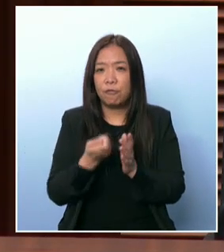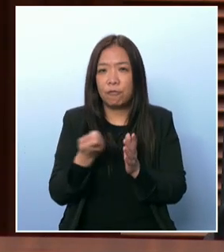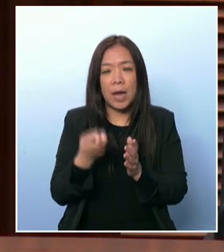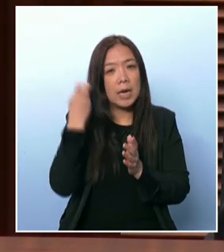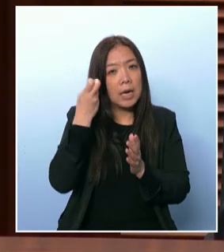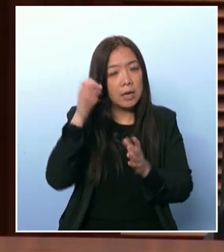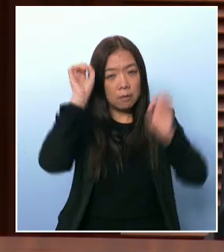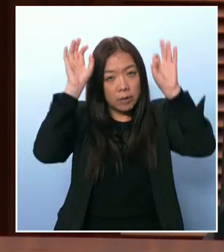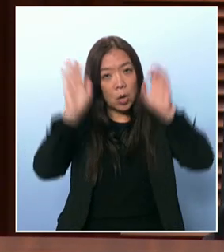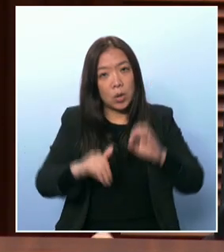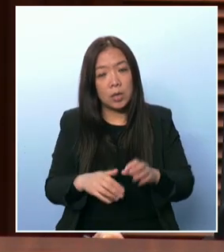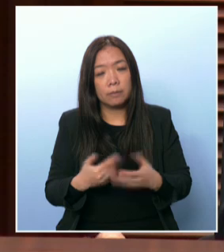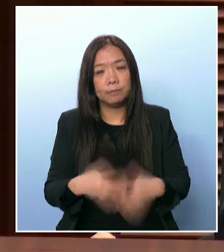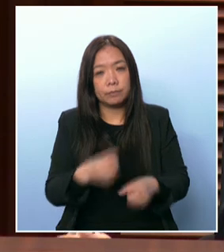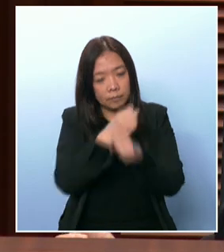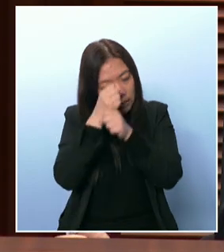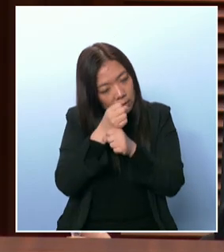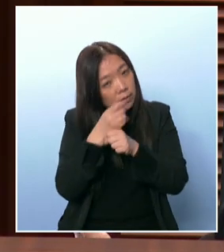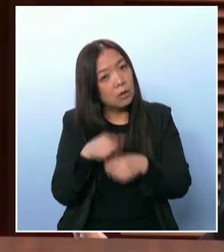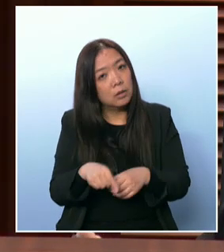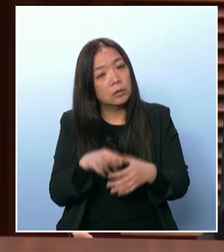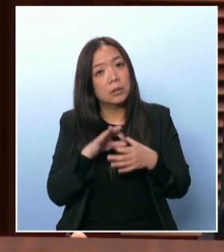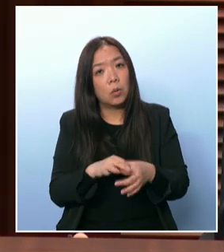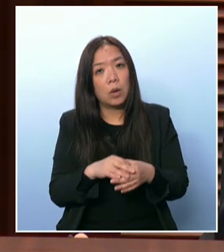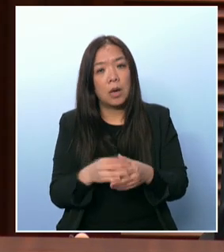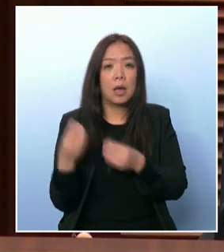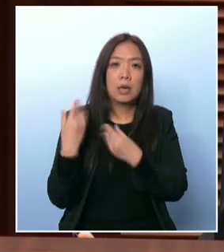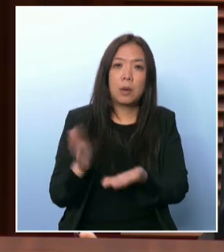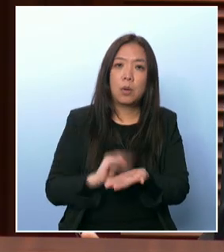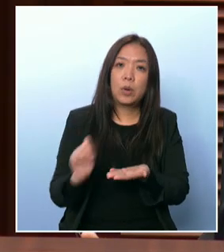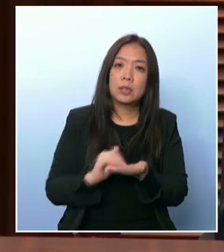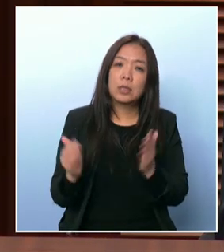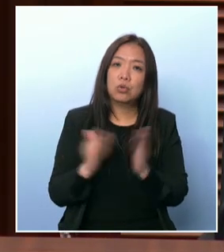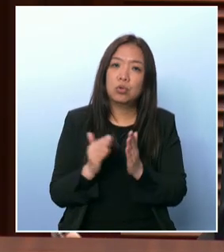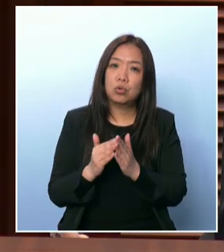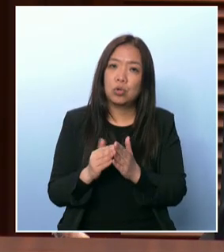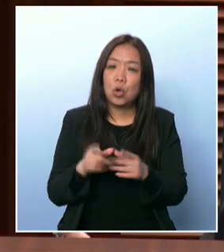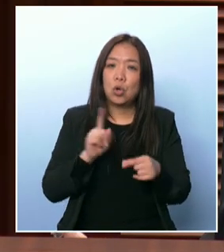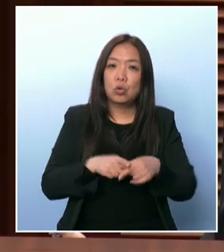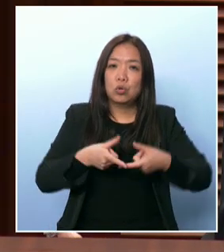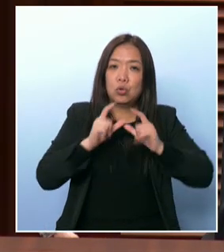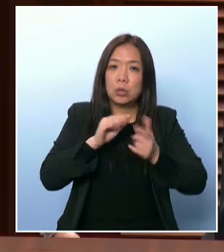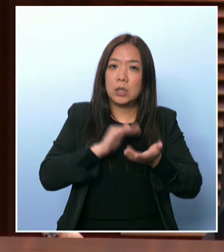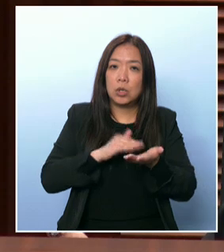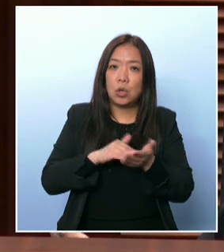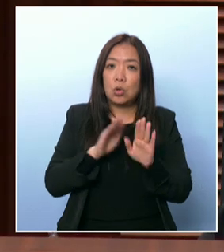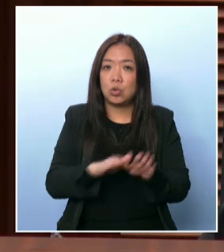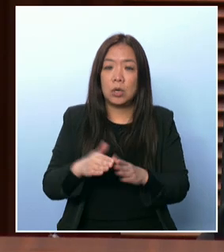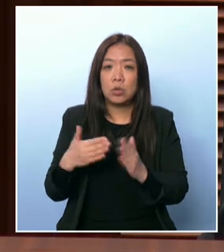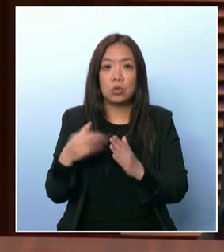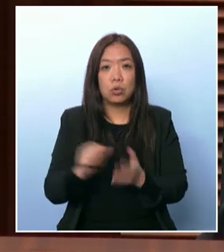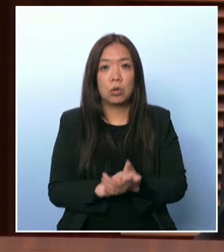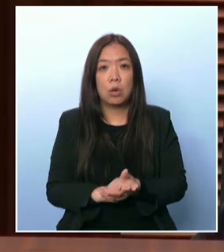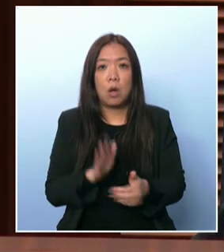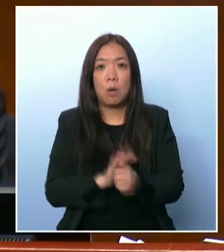to speed up the development of CM medicines on clinical use. Now, in terms of accreditation, I would defer